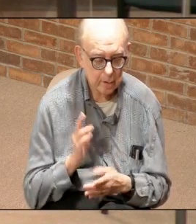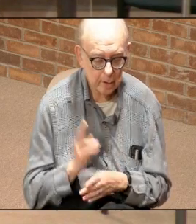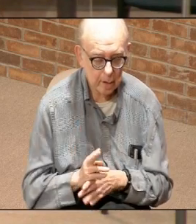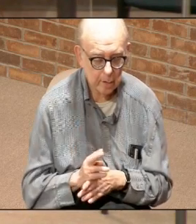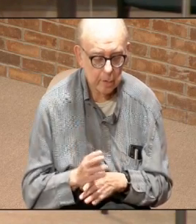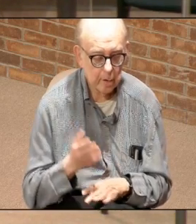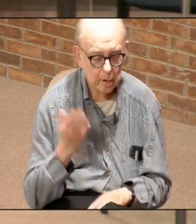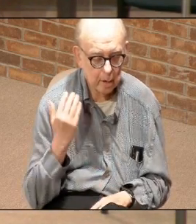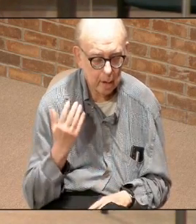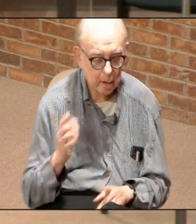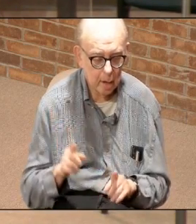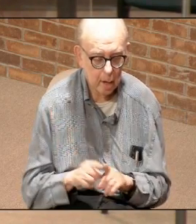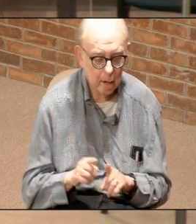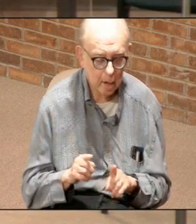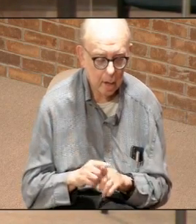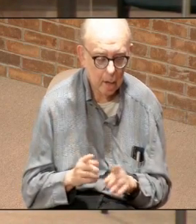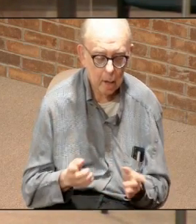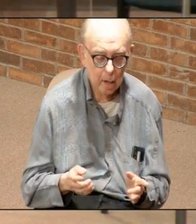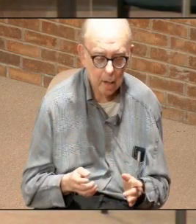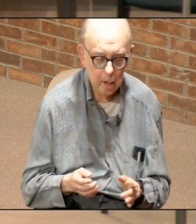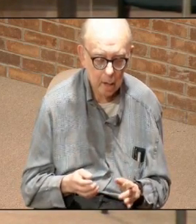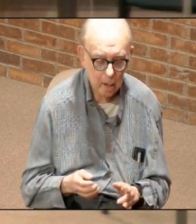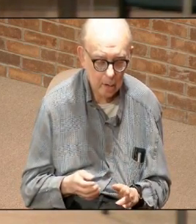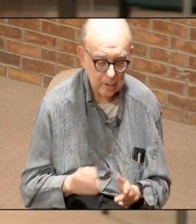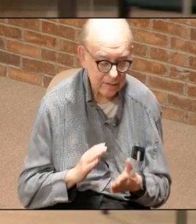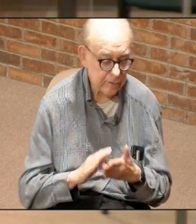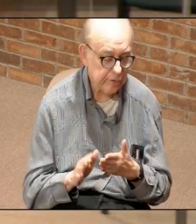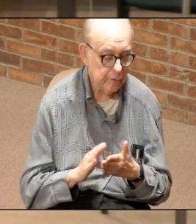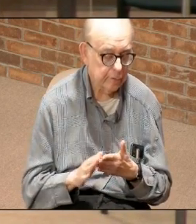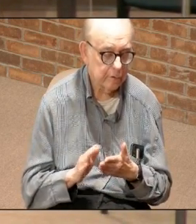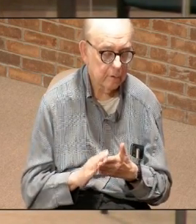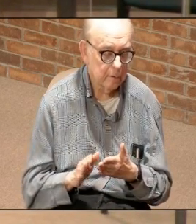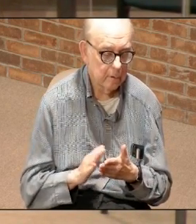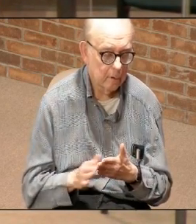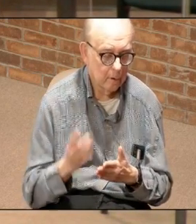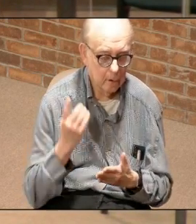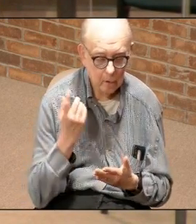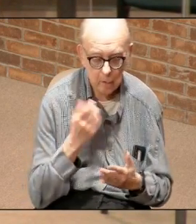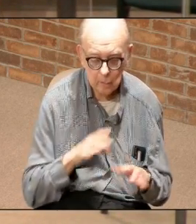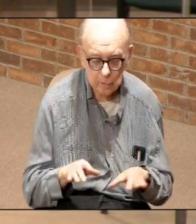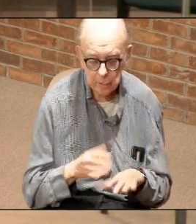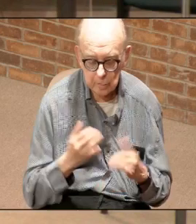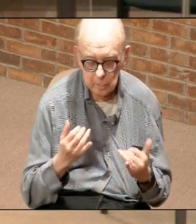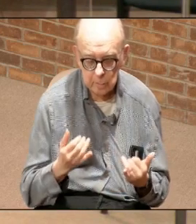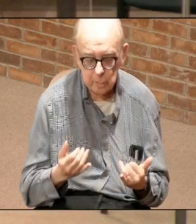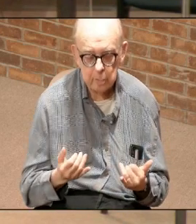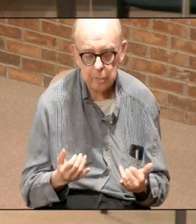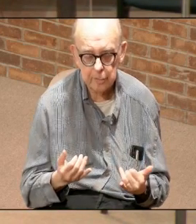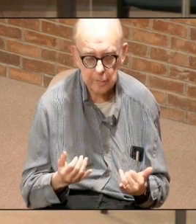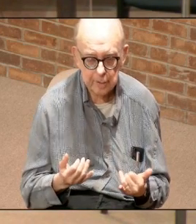using the past as an excuse for what you're doing now.